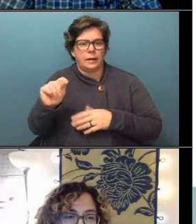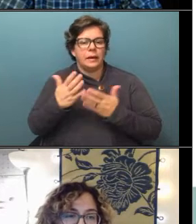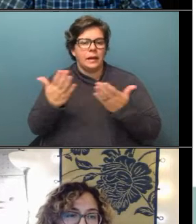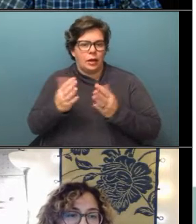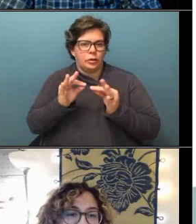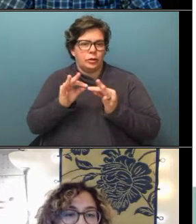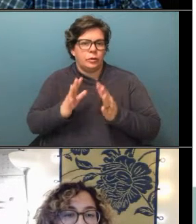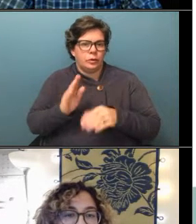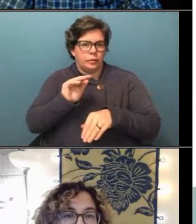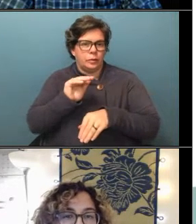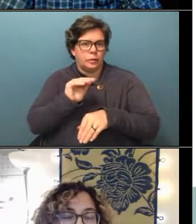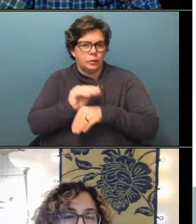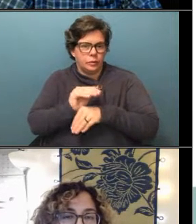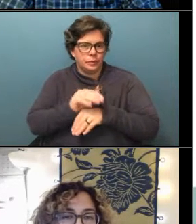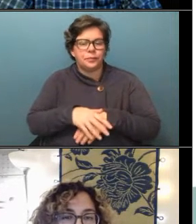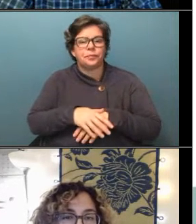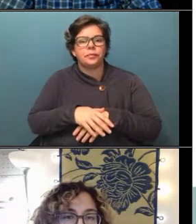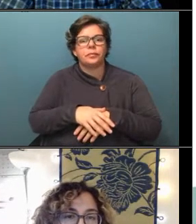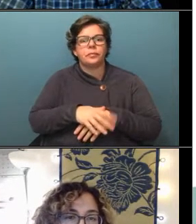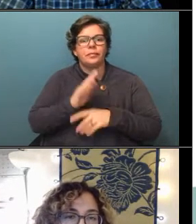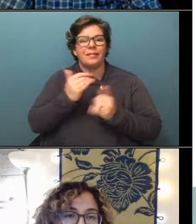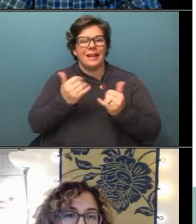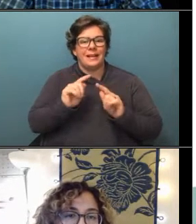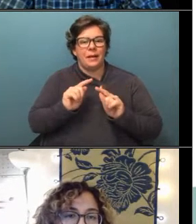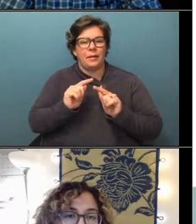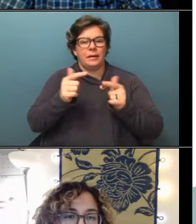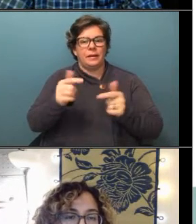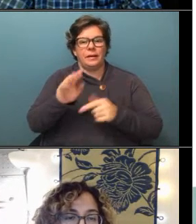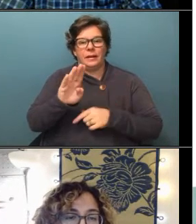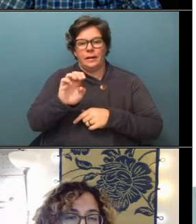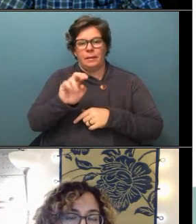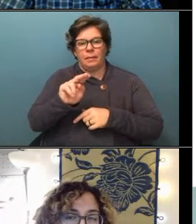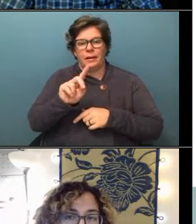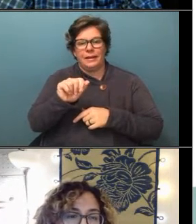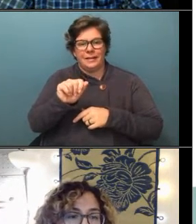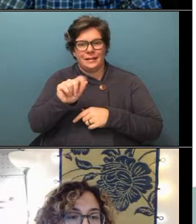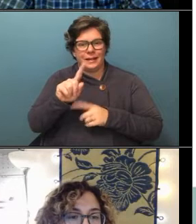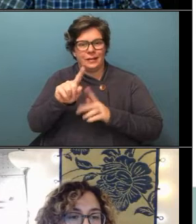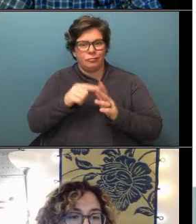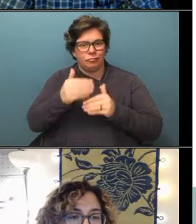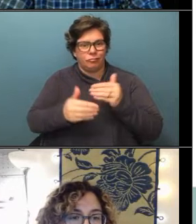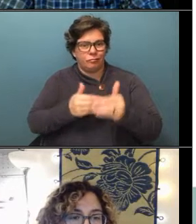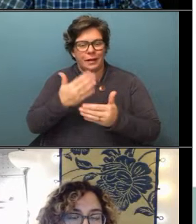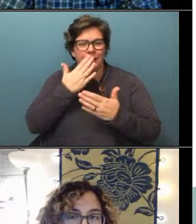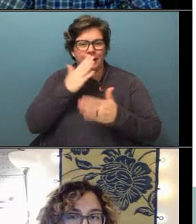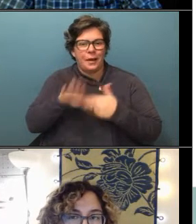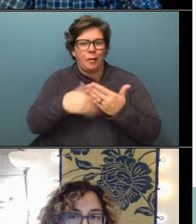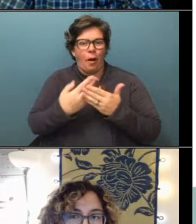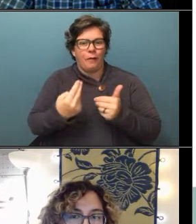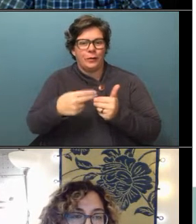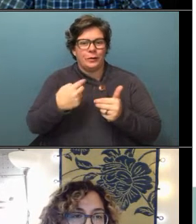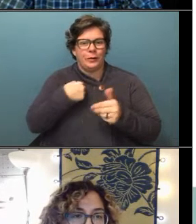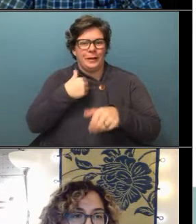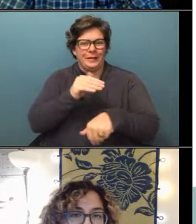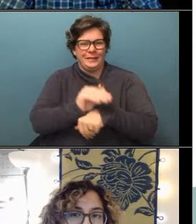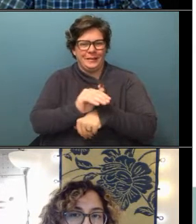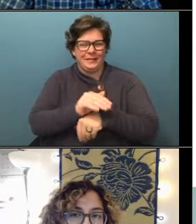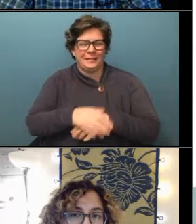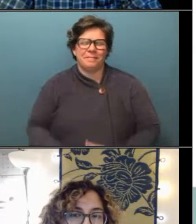us today. I'll go ahead and turn it over to you, Belinda, so we can get going, and thank you all for joining us.